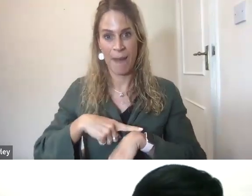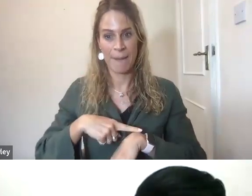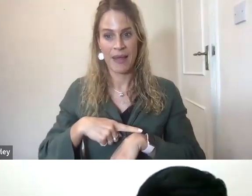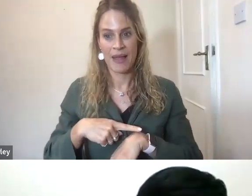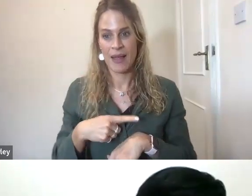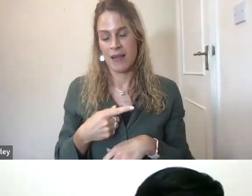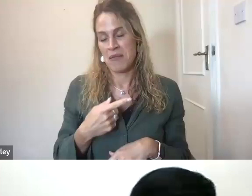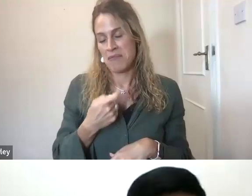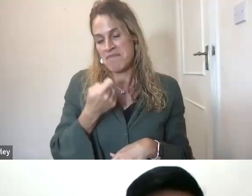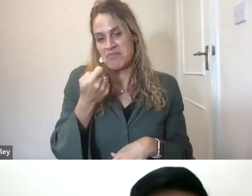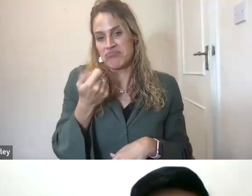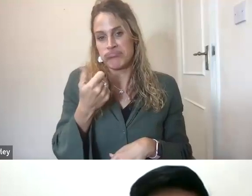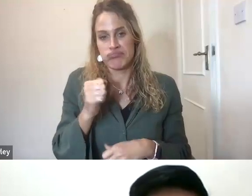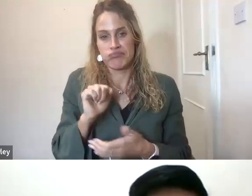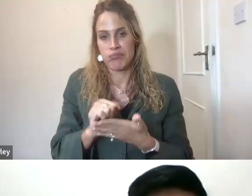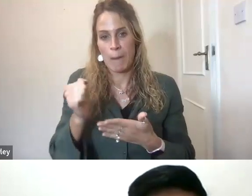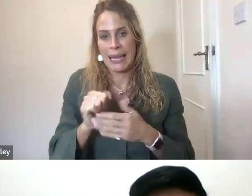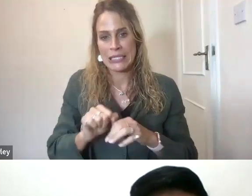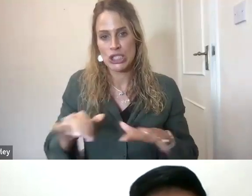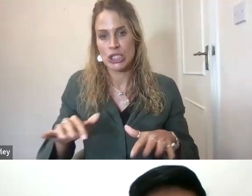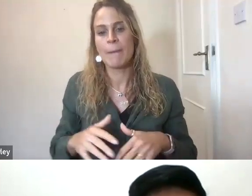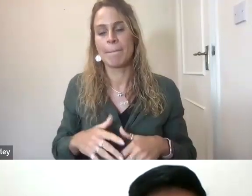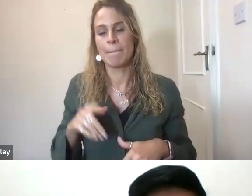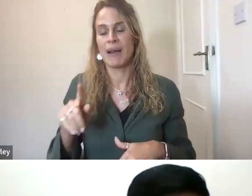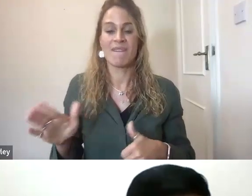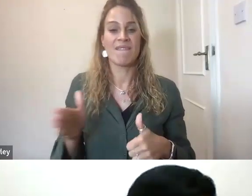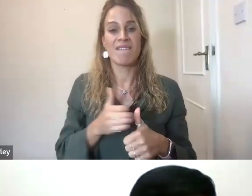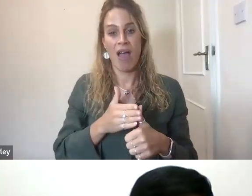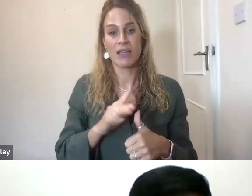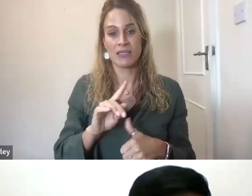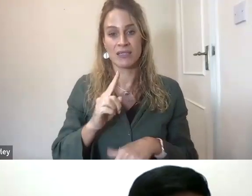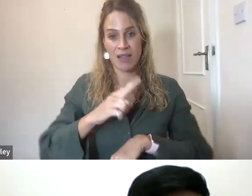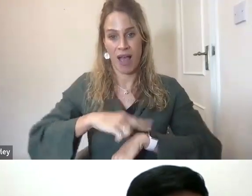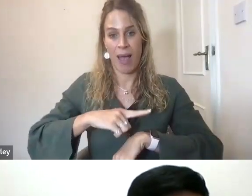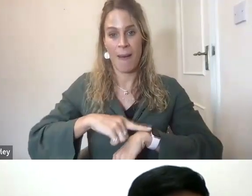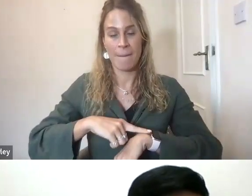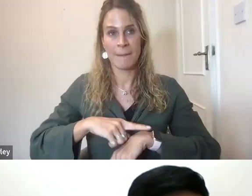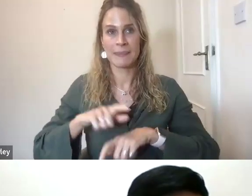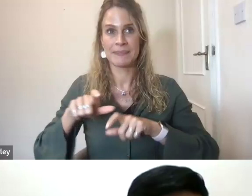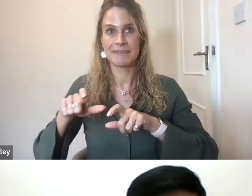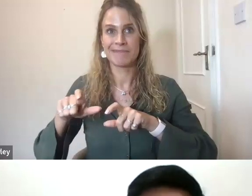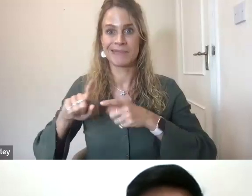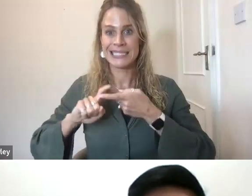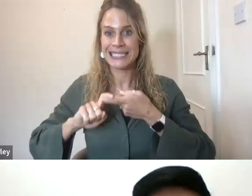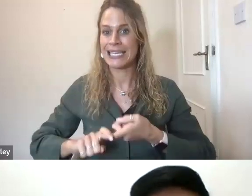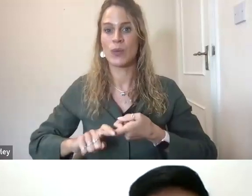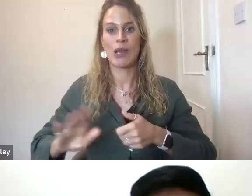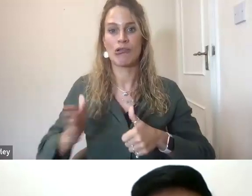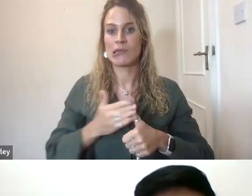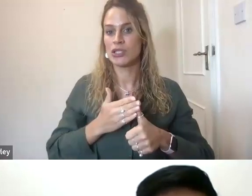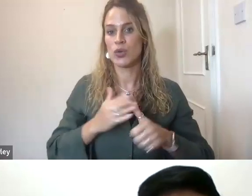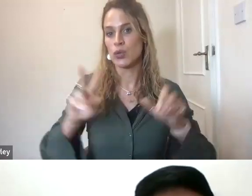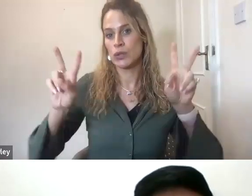fair. But I think this is the first time I chose to stick with the original title. And yeah, I think it's a very